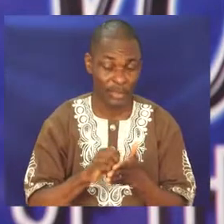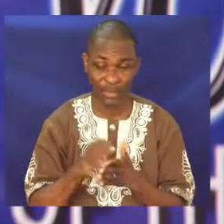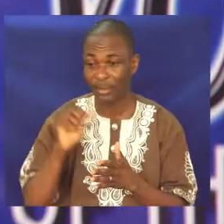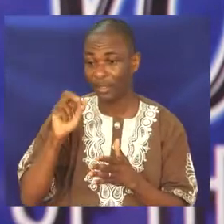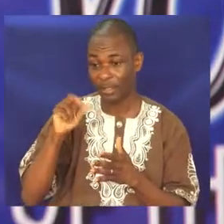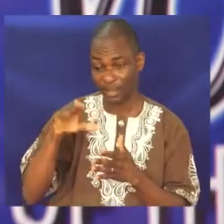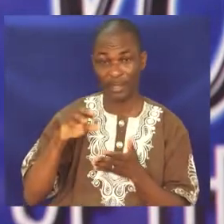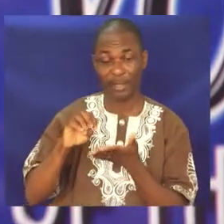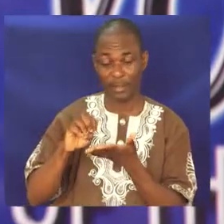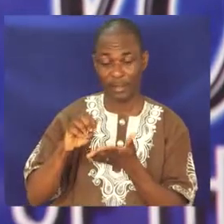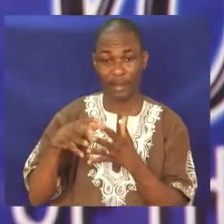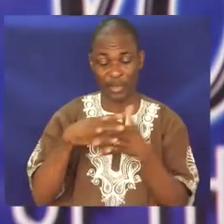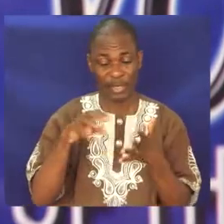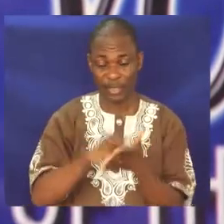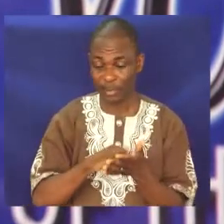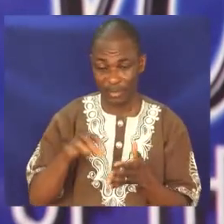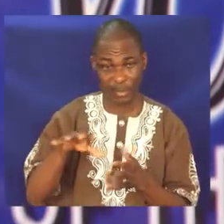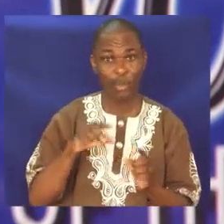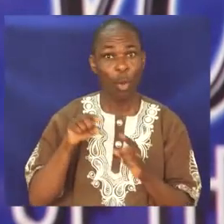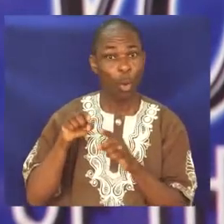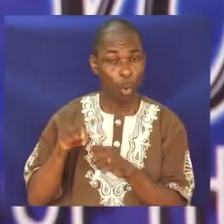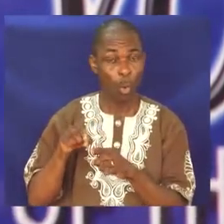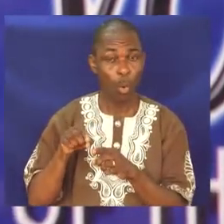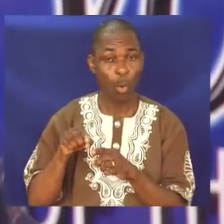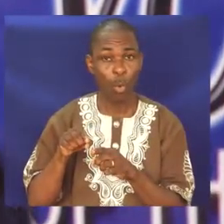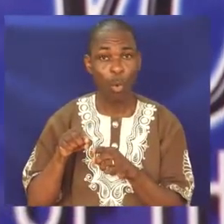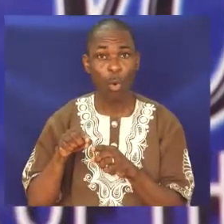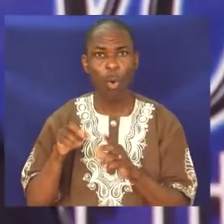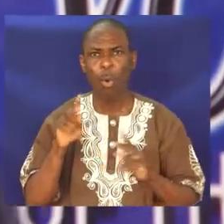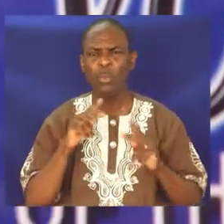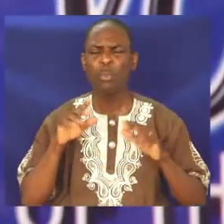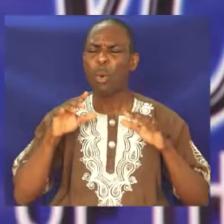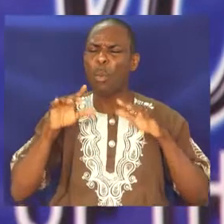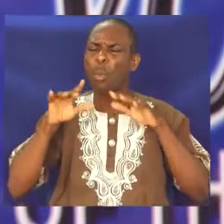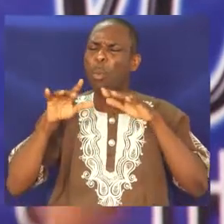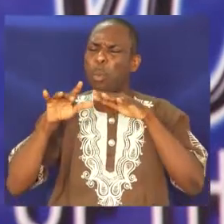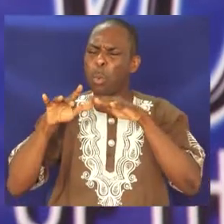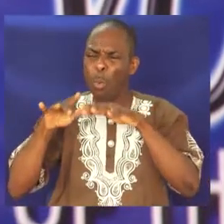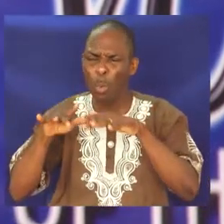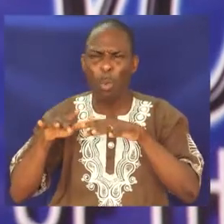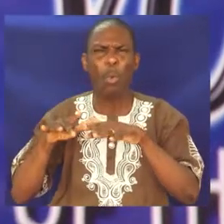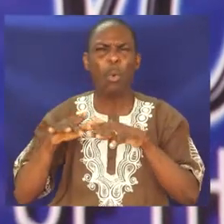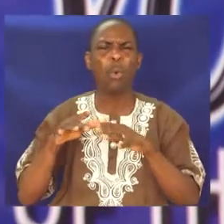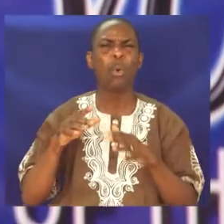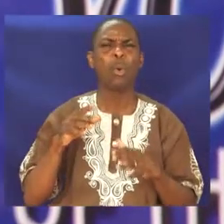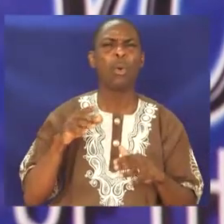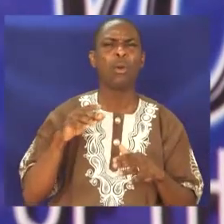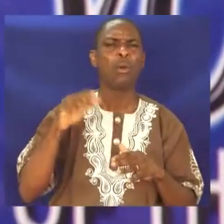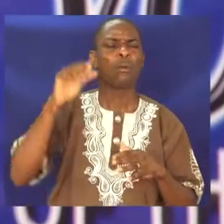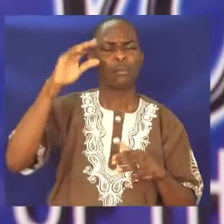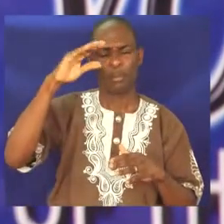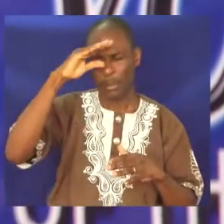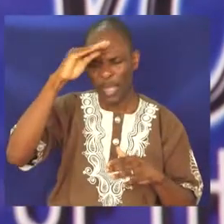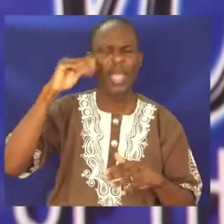a bufaso and penimfo a mofra a ma a hemfo professionals a dear or more